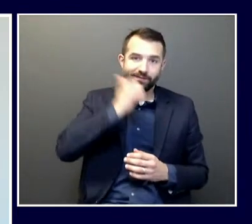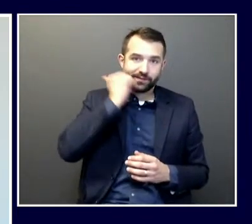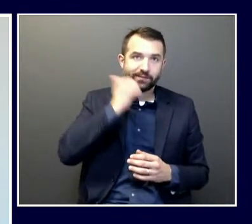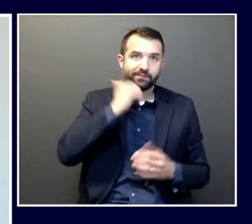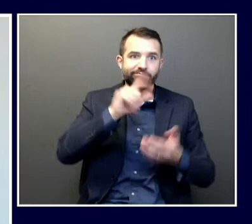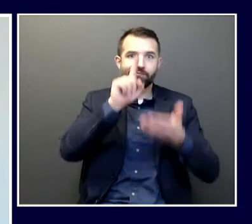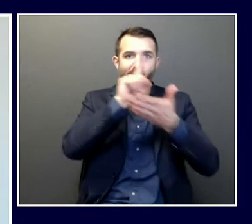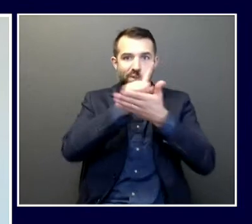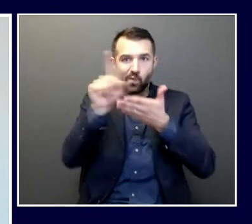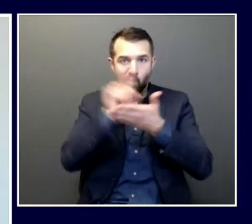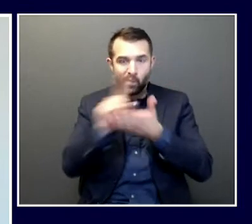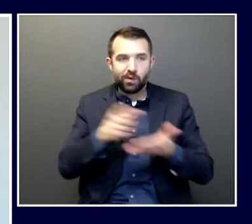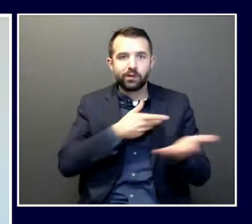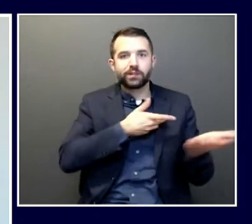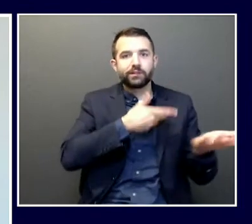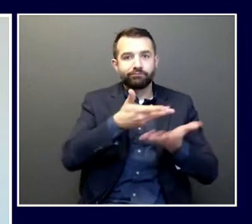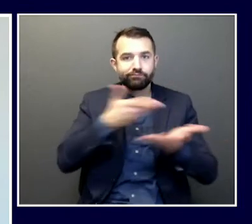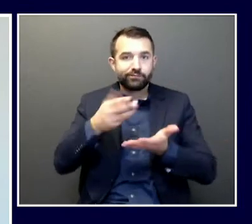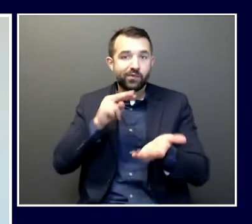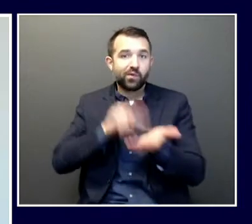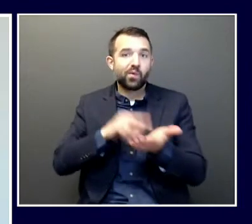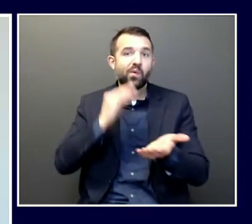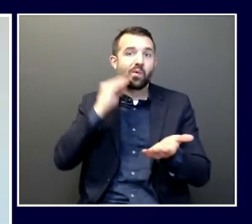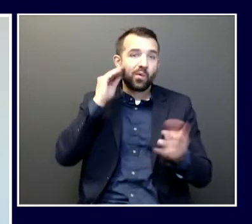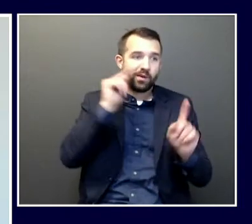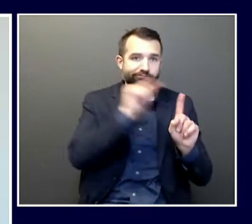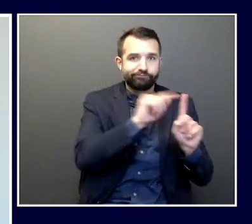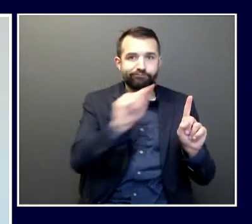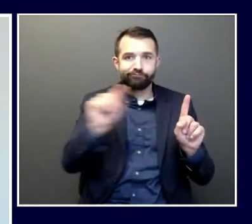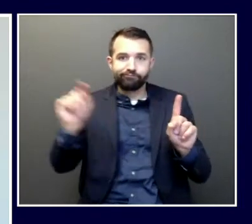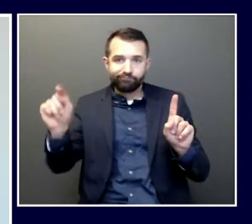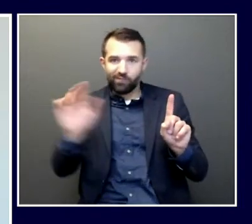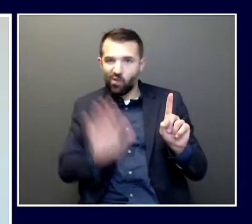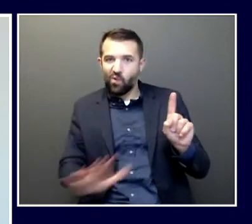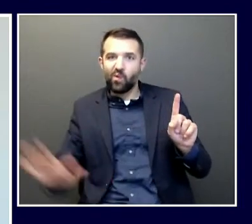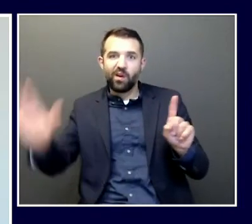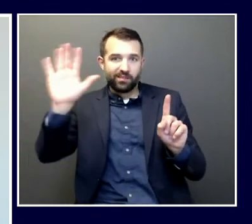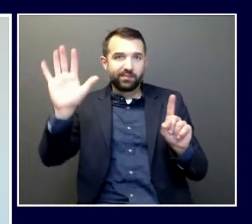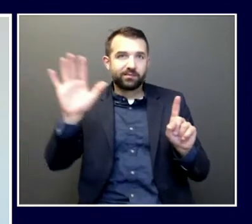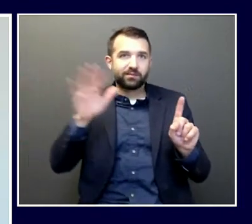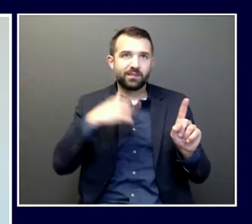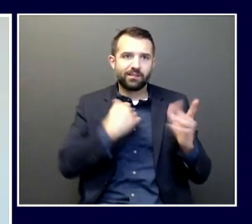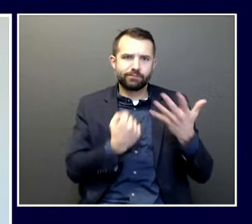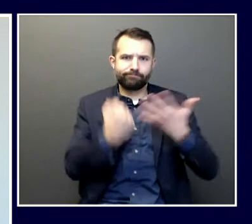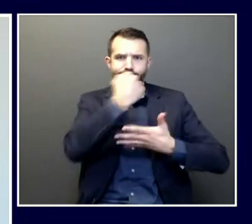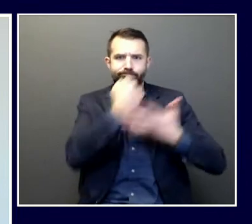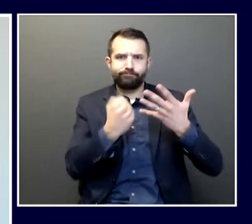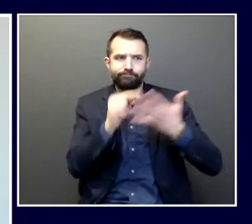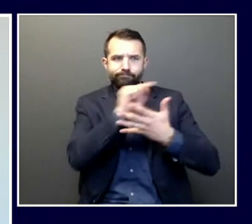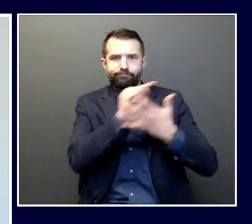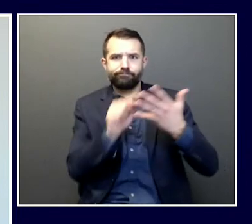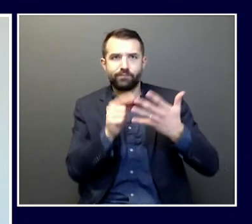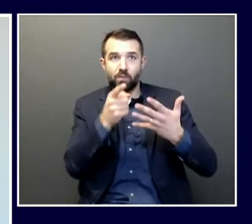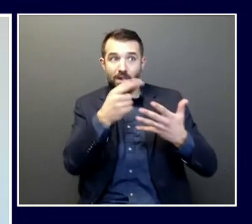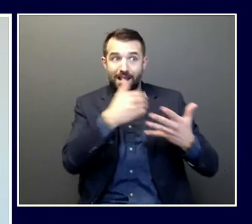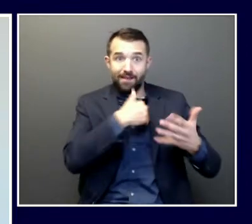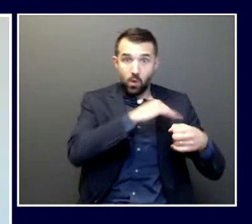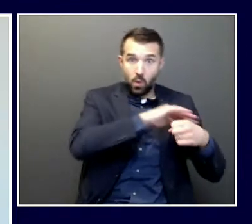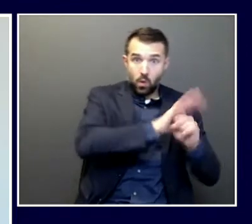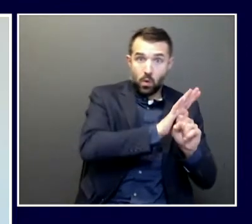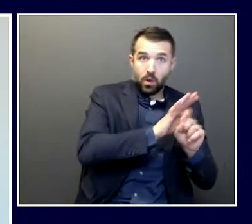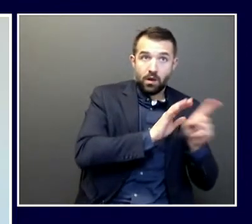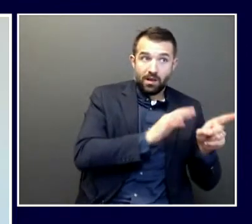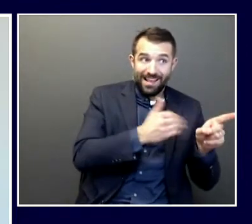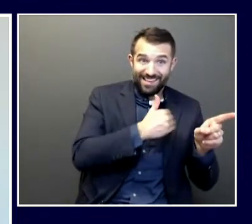facilities. We certainly have really prioritized those that have cases of COVID-19 or outbreaks to make sure that they